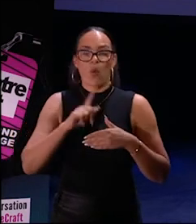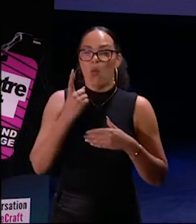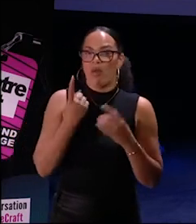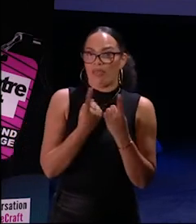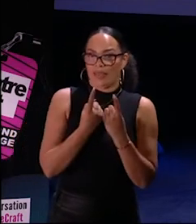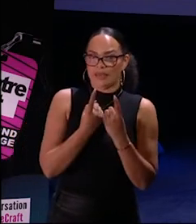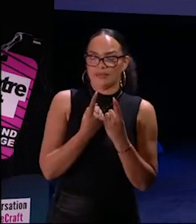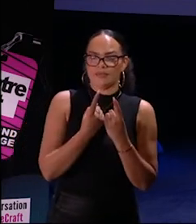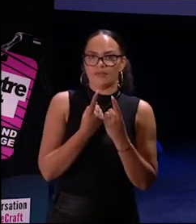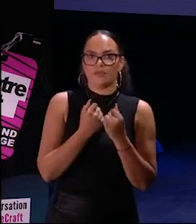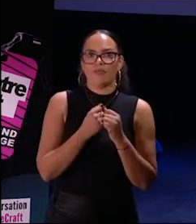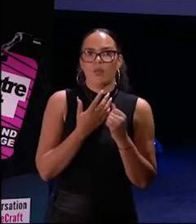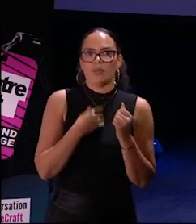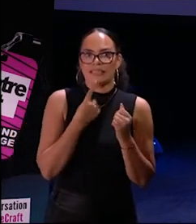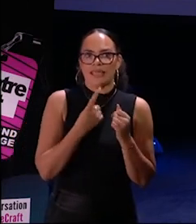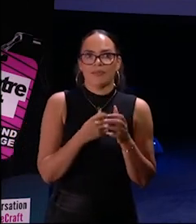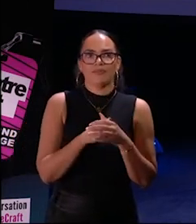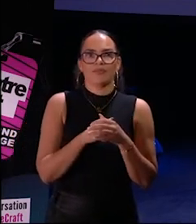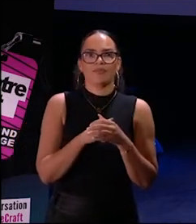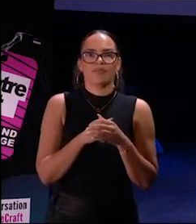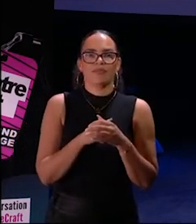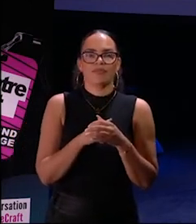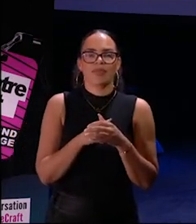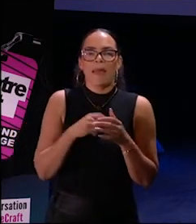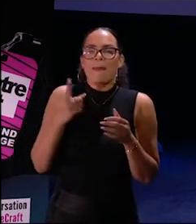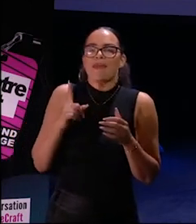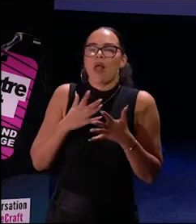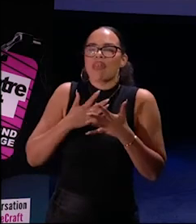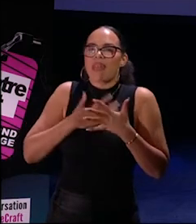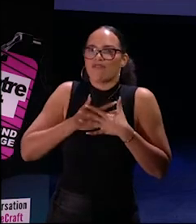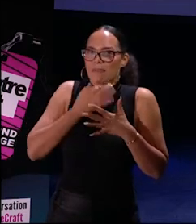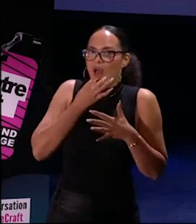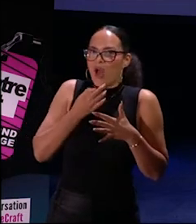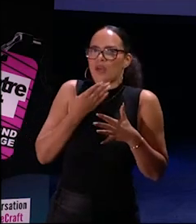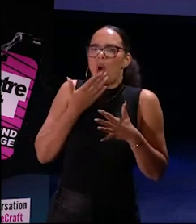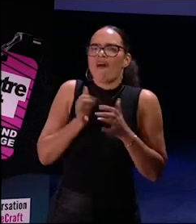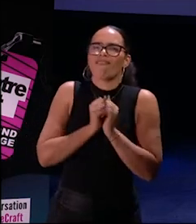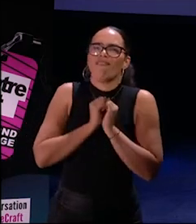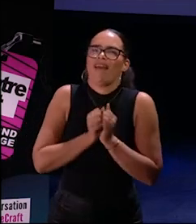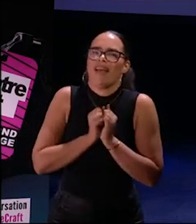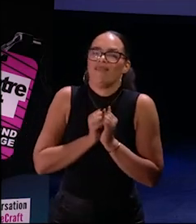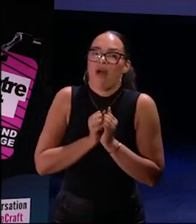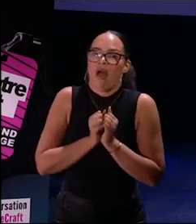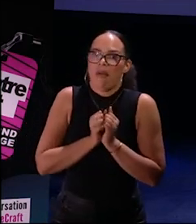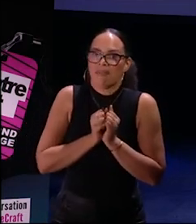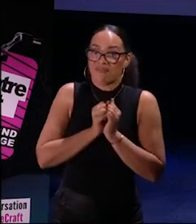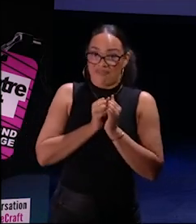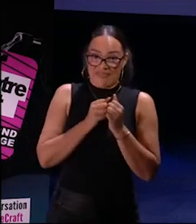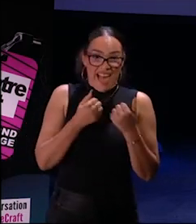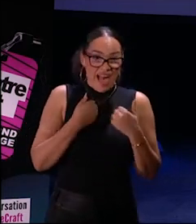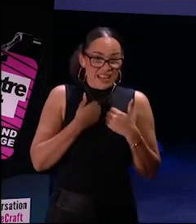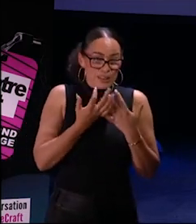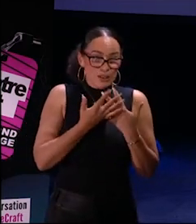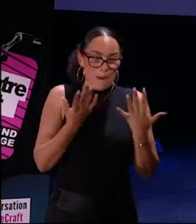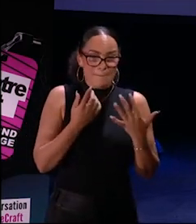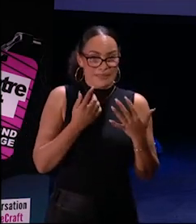people love to be asked for a favour because it makes them feel special. And the number of times that I have asked someone to introduce me to someone, either